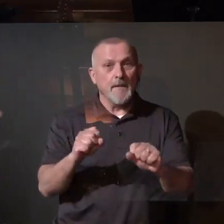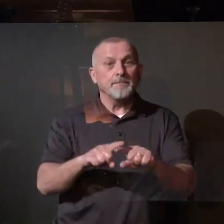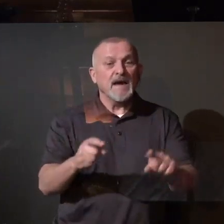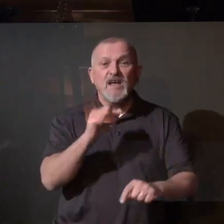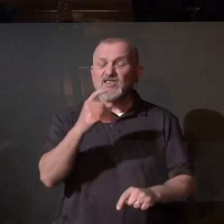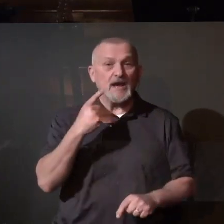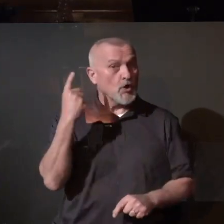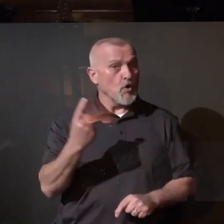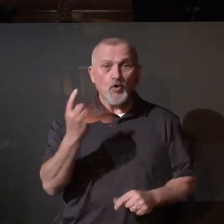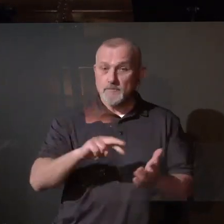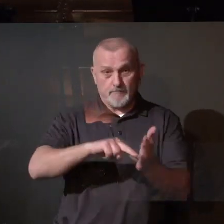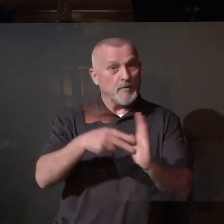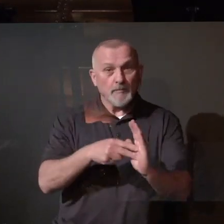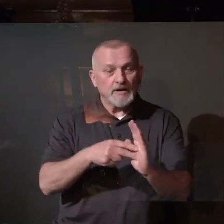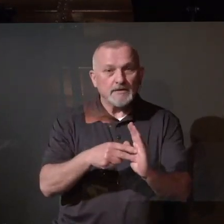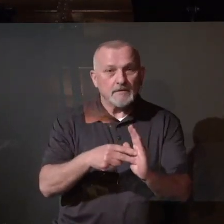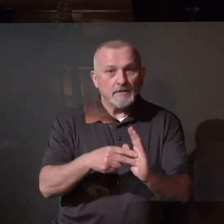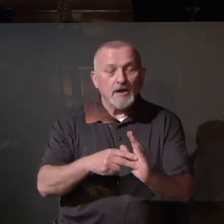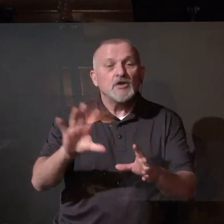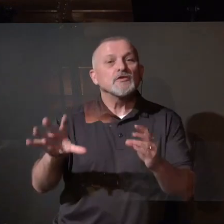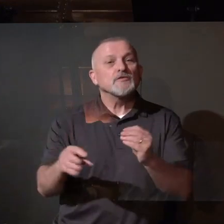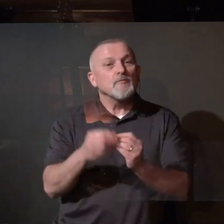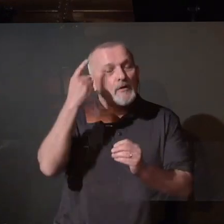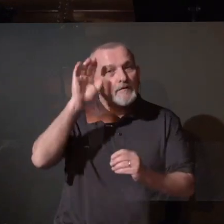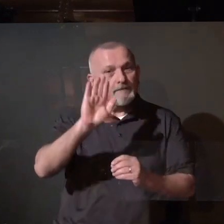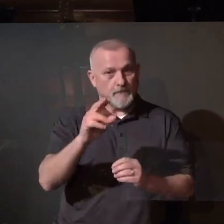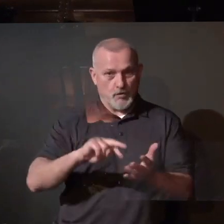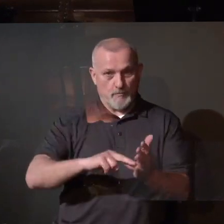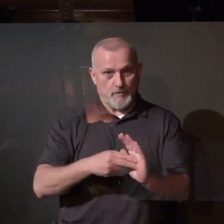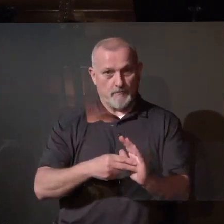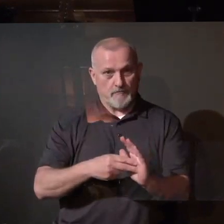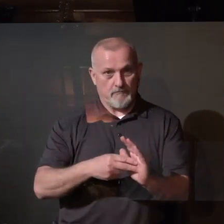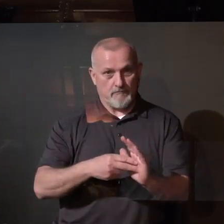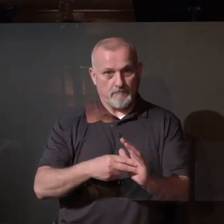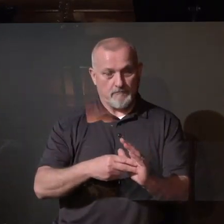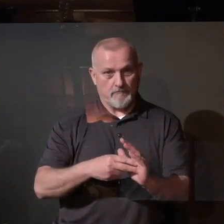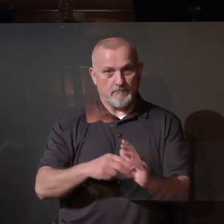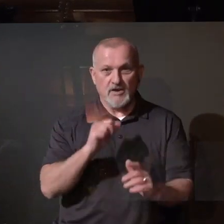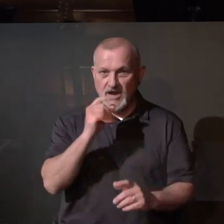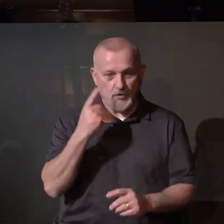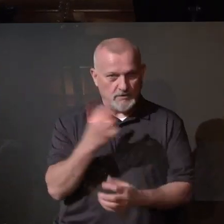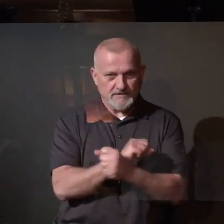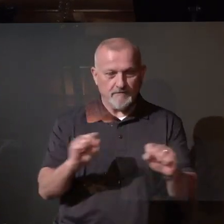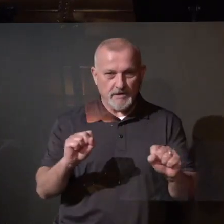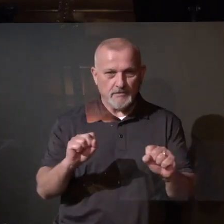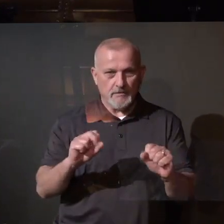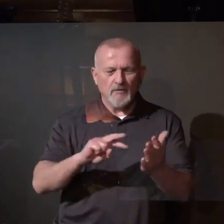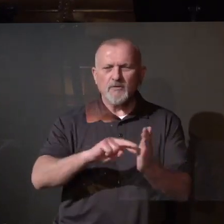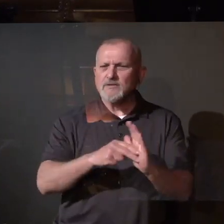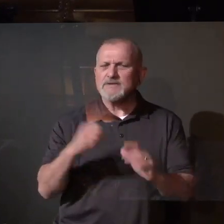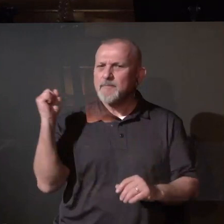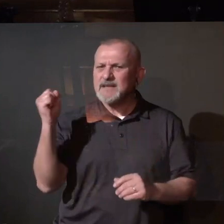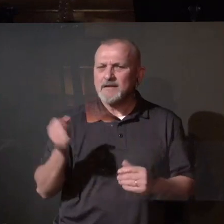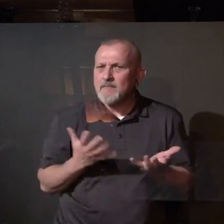just your purpose. There's more to your purpose than you receiving salvation. So what is that? What does that mean,